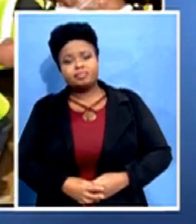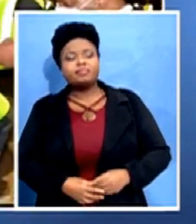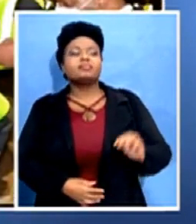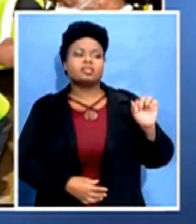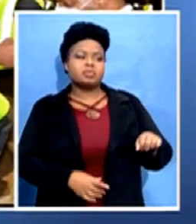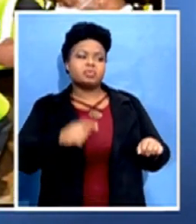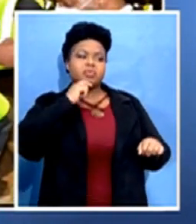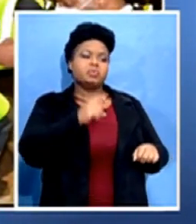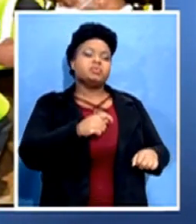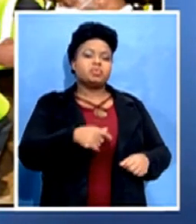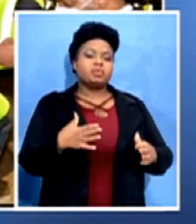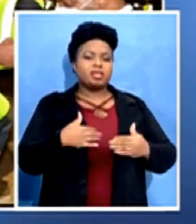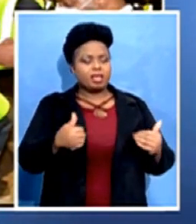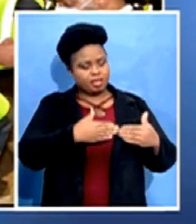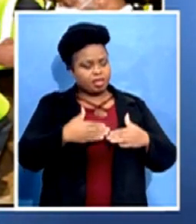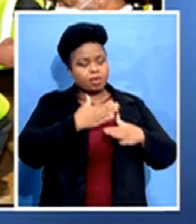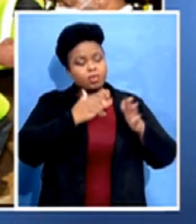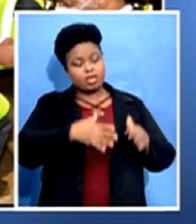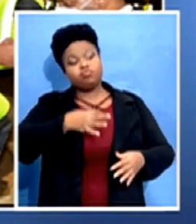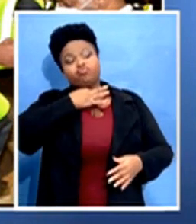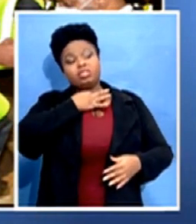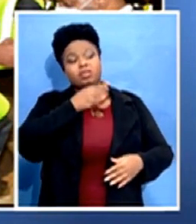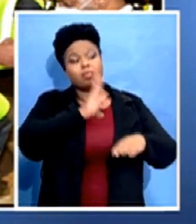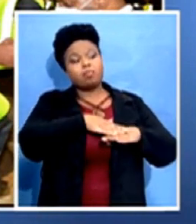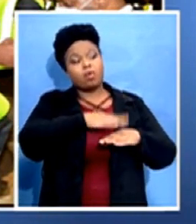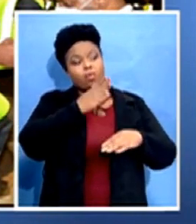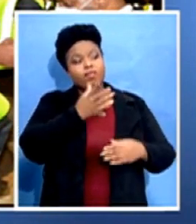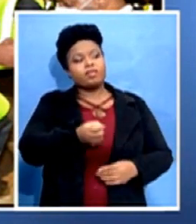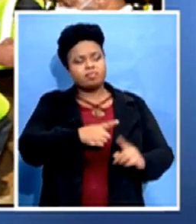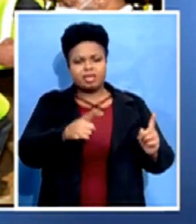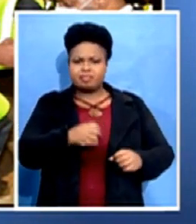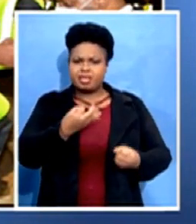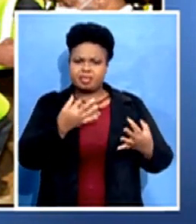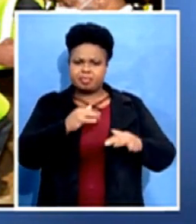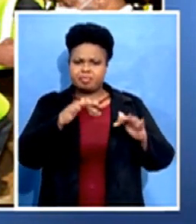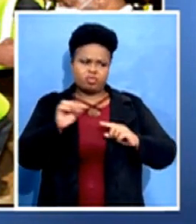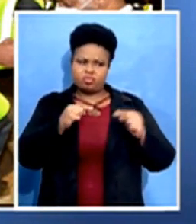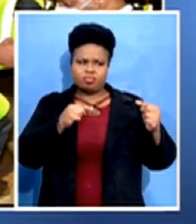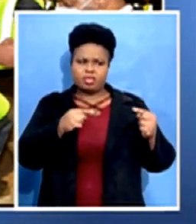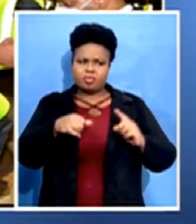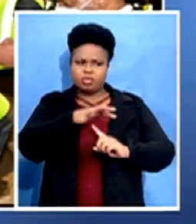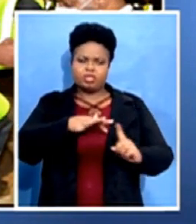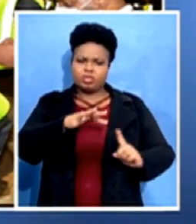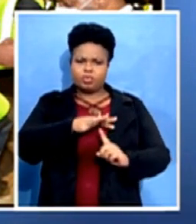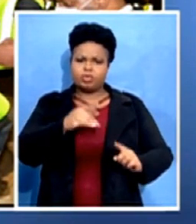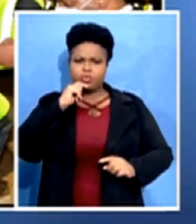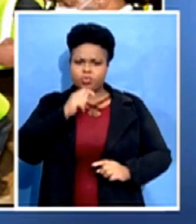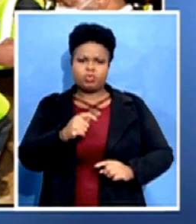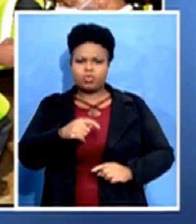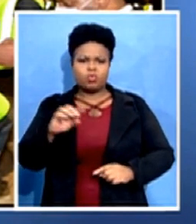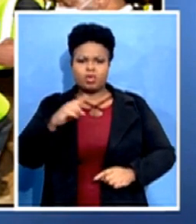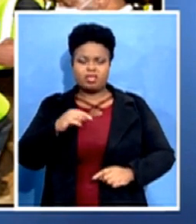risk, but I think a lot of people would disagree with you about the situation not being dire and there not being